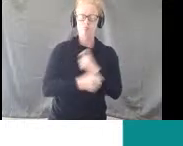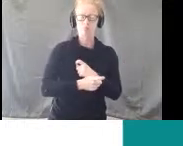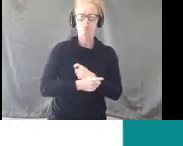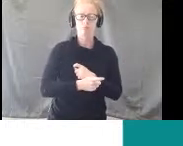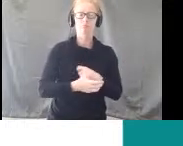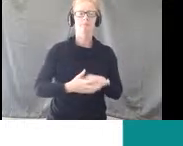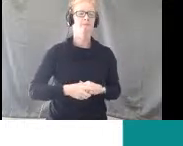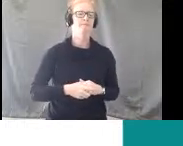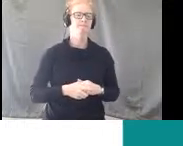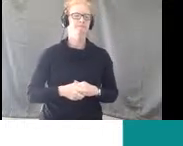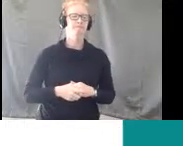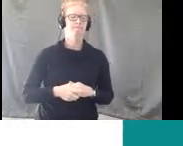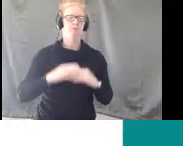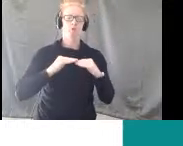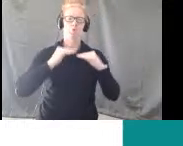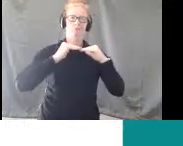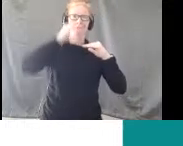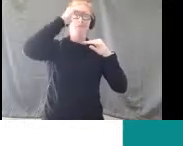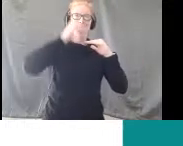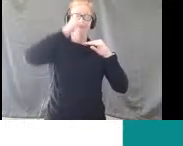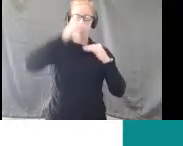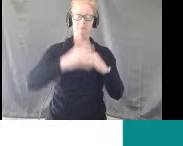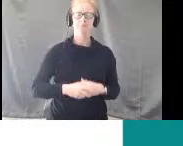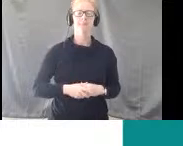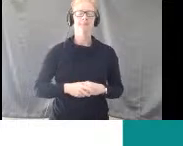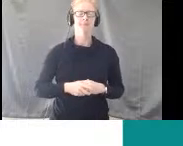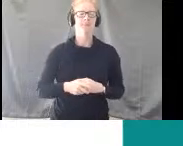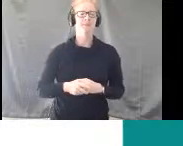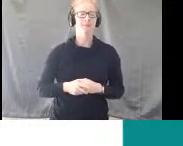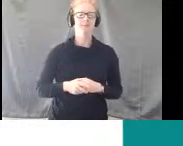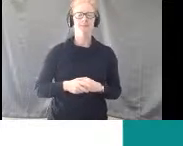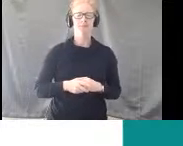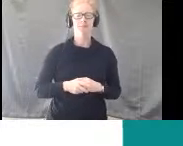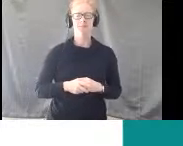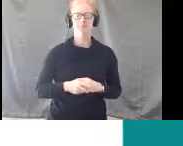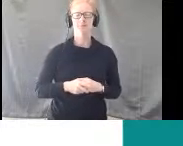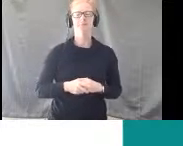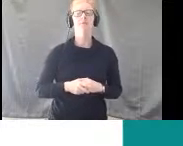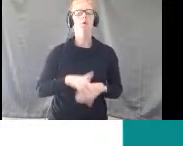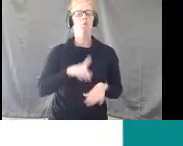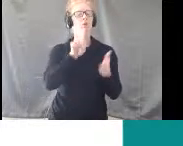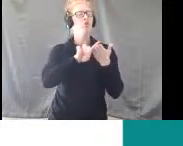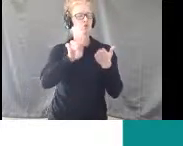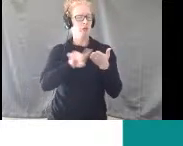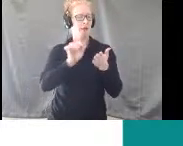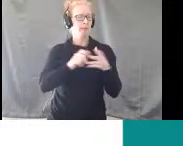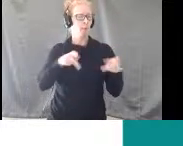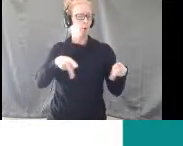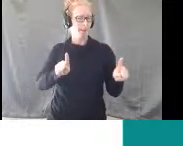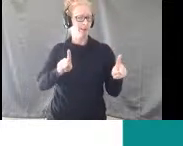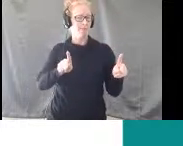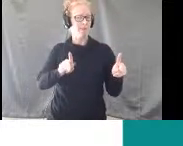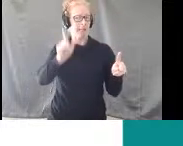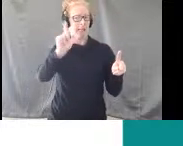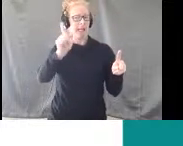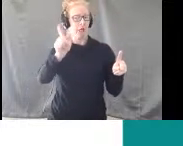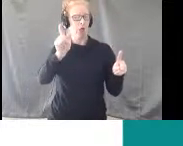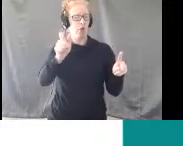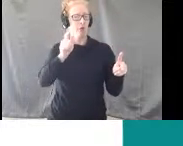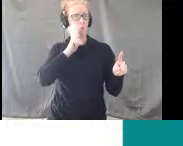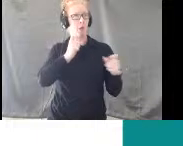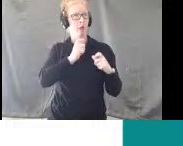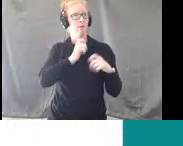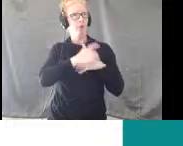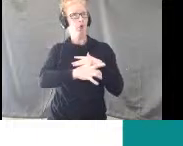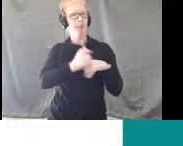feet. And we'll be looking at that bridge permit later this year with really, and early next year for our